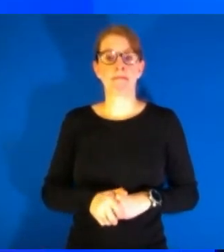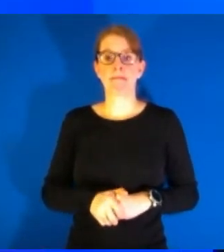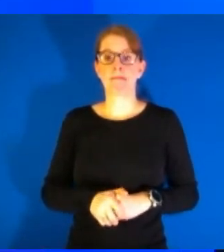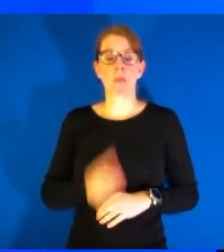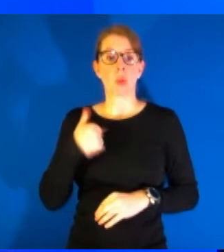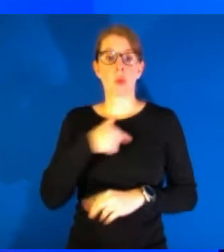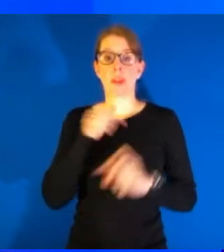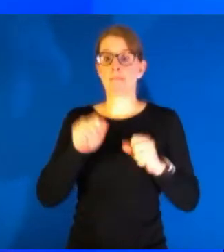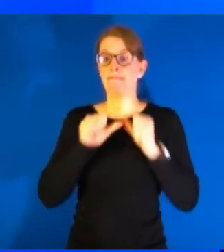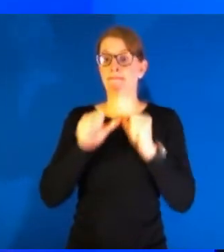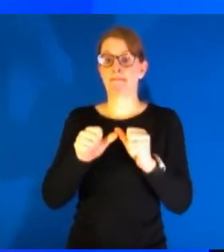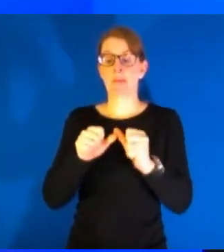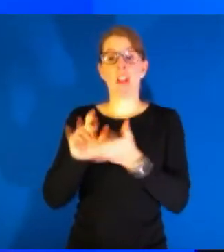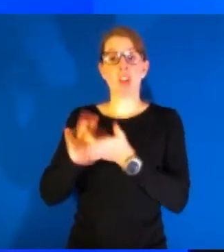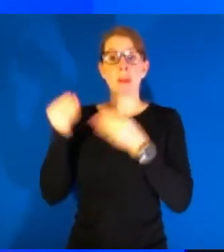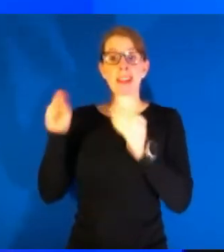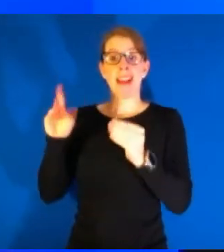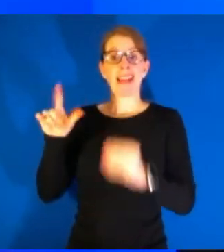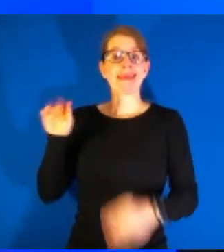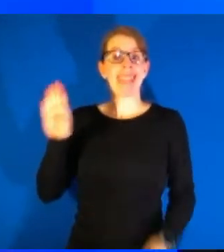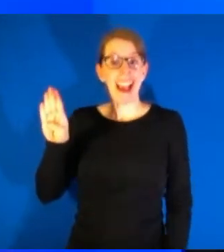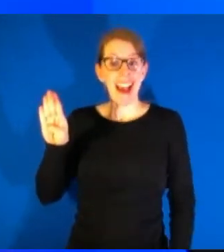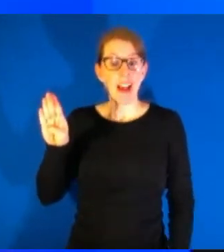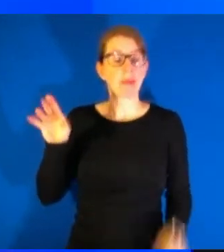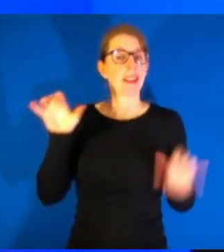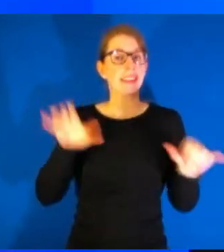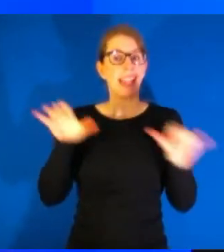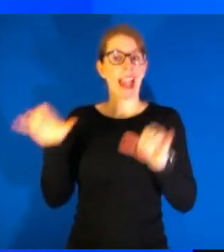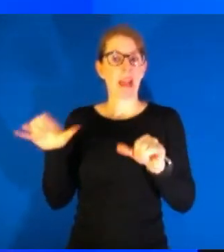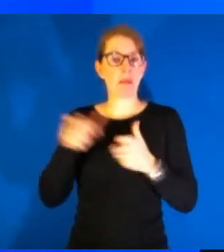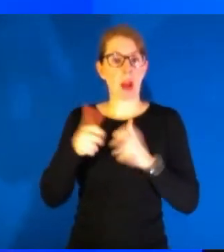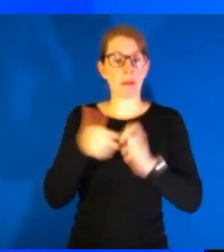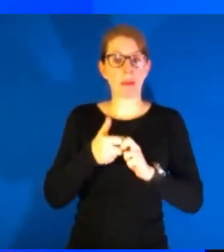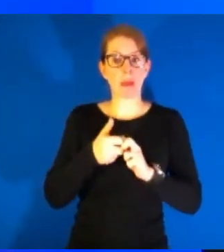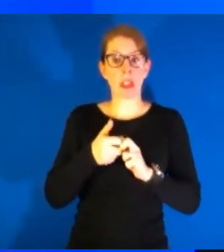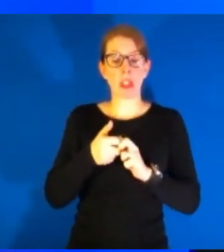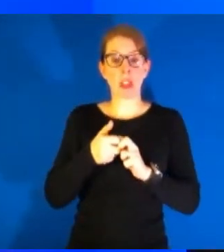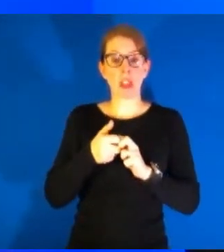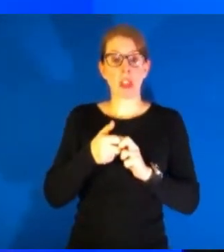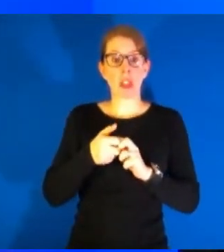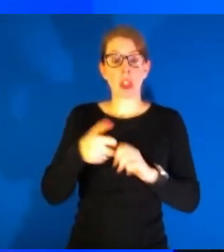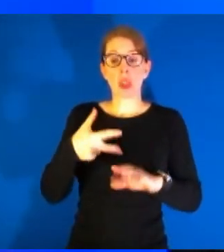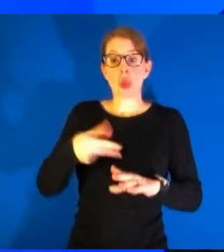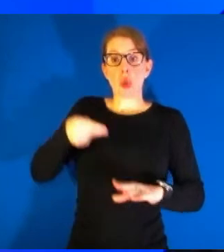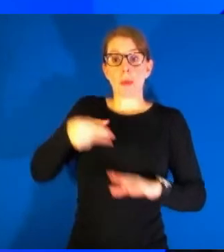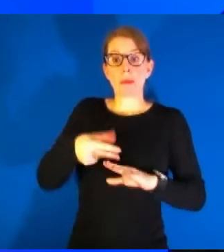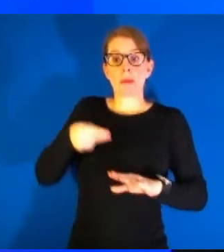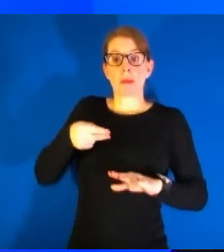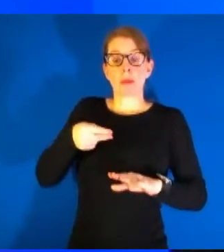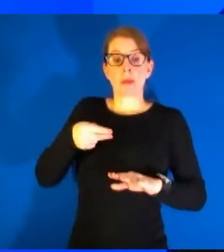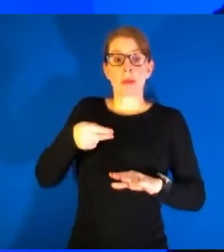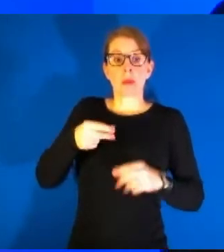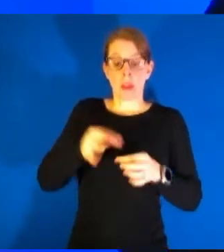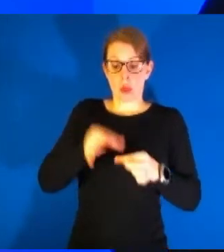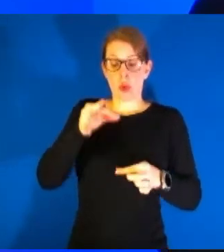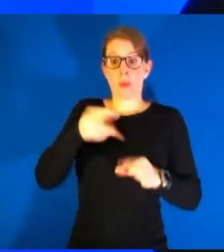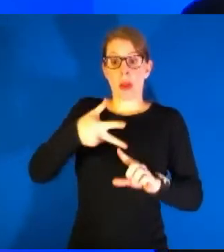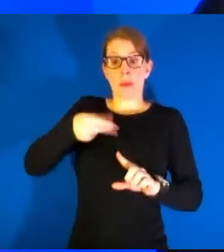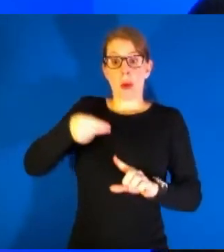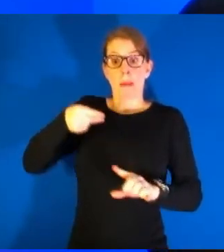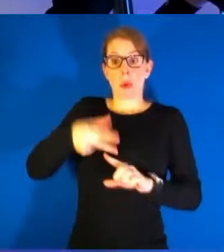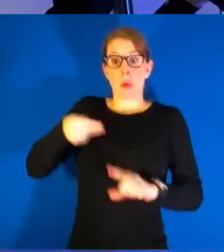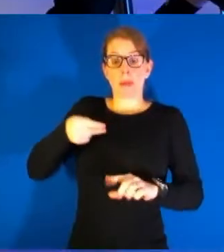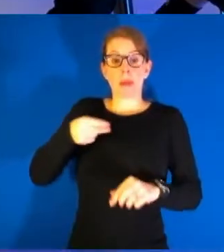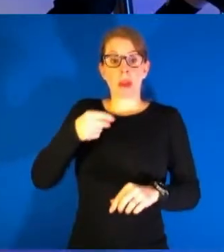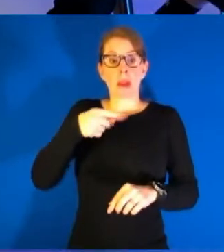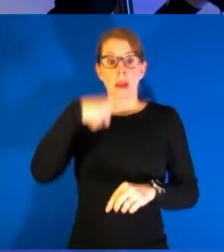It's no different in pharmacy. Lab has the same issue. Lab tubes to draw blood are in shortage. Yeah, tell us what's going on in the lab, my lab guy,